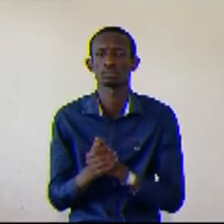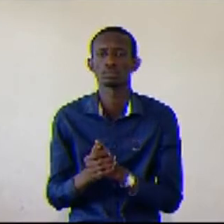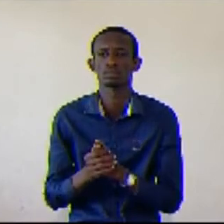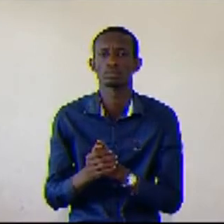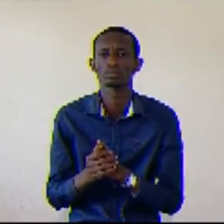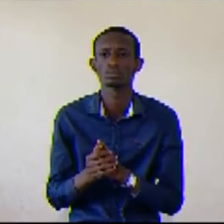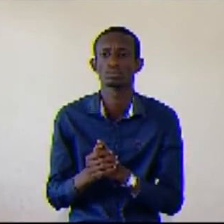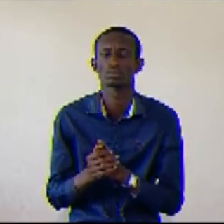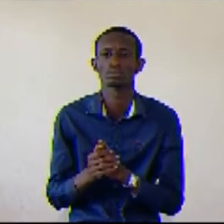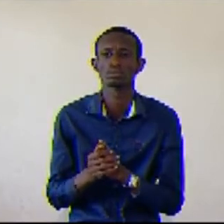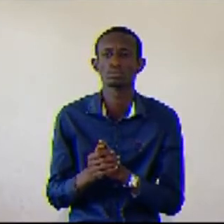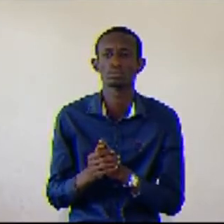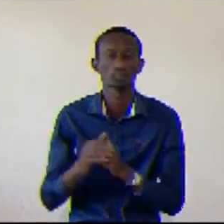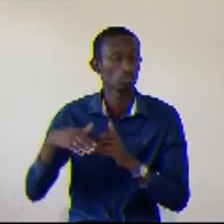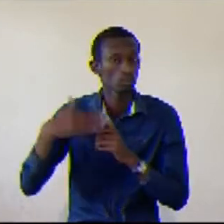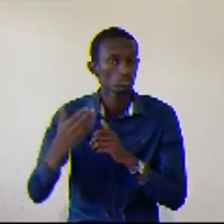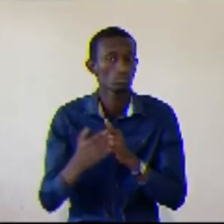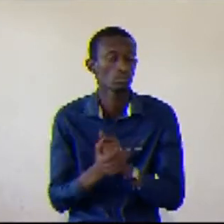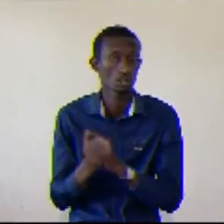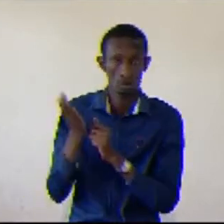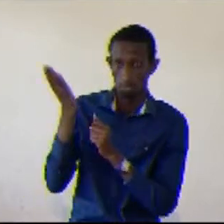therefore, there is a root